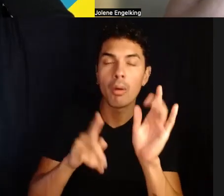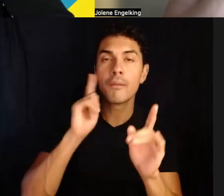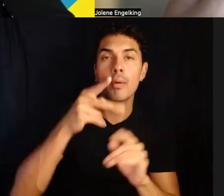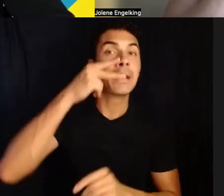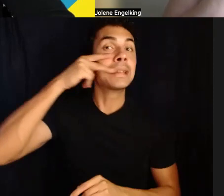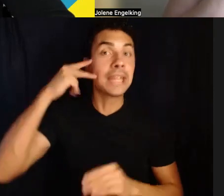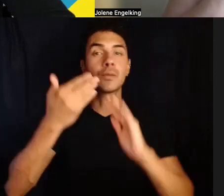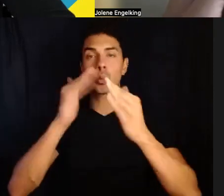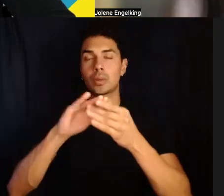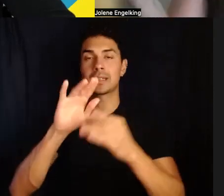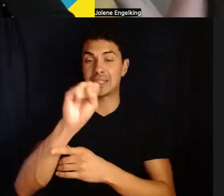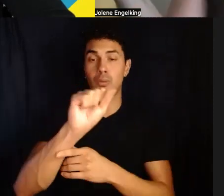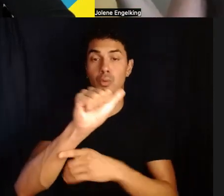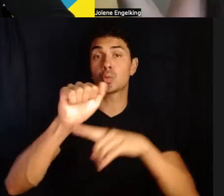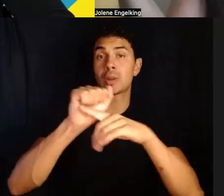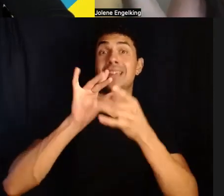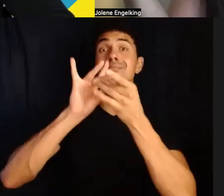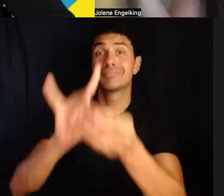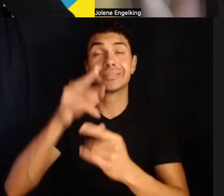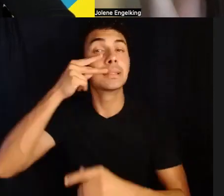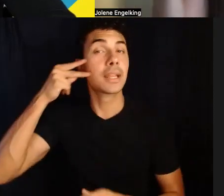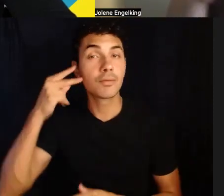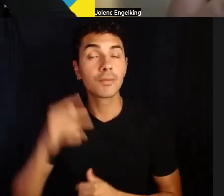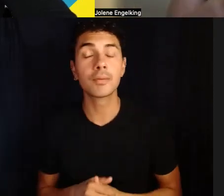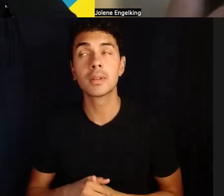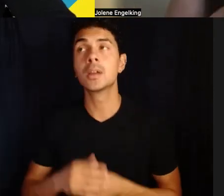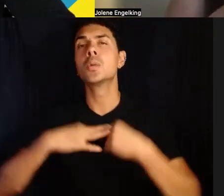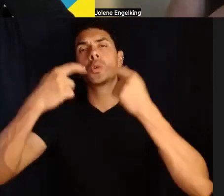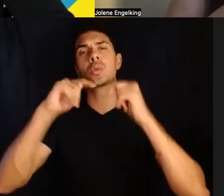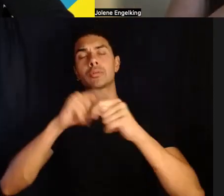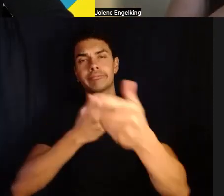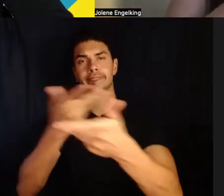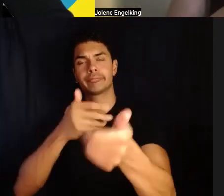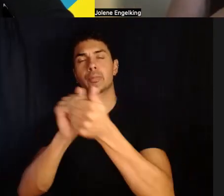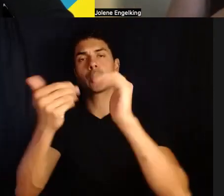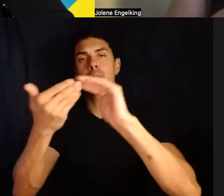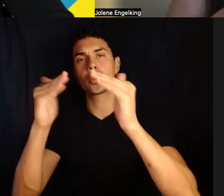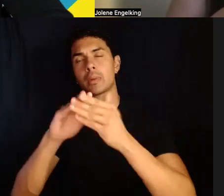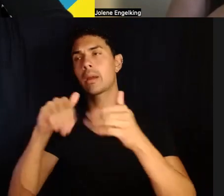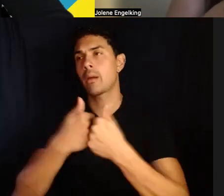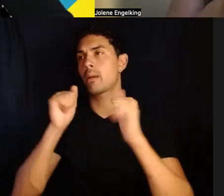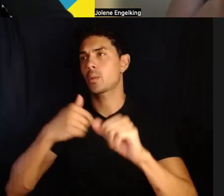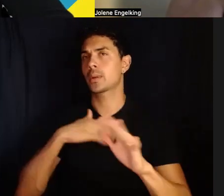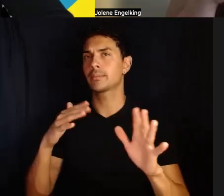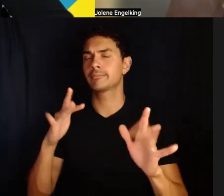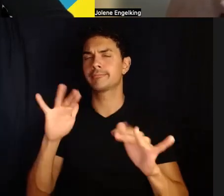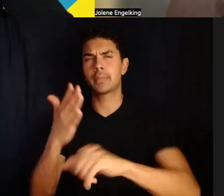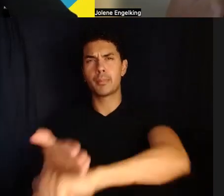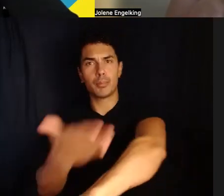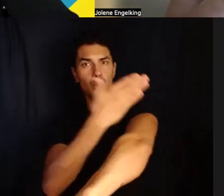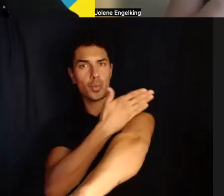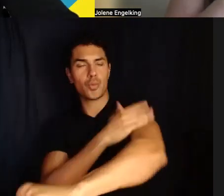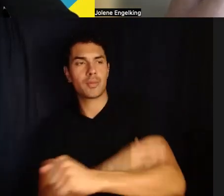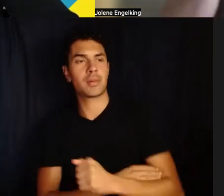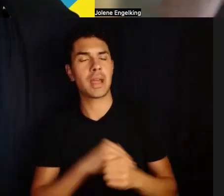communities. Also reach out. We are trying to work with communities and figure out how can we do this better and how can we create some tangible